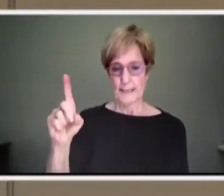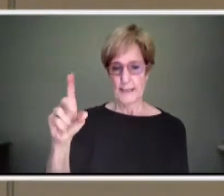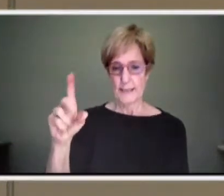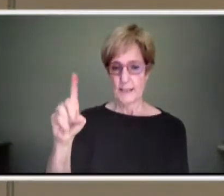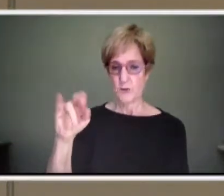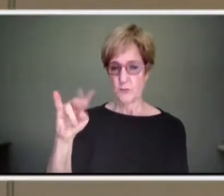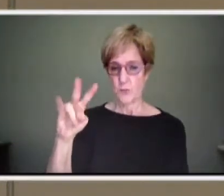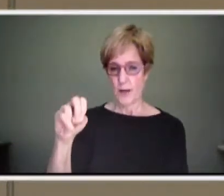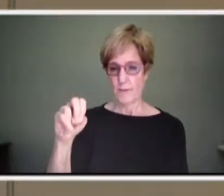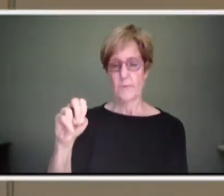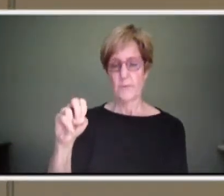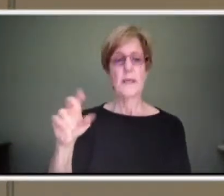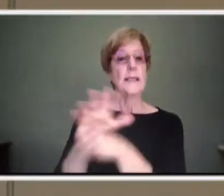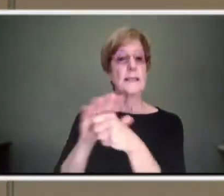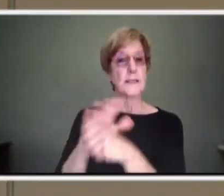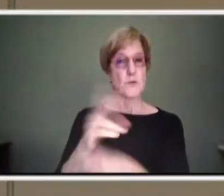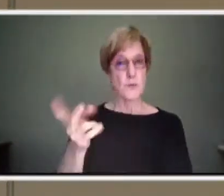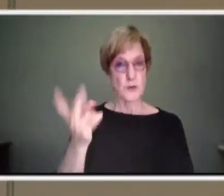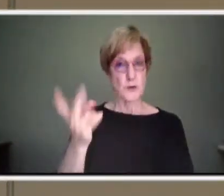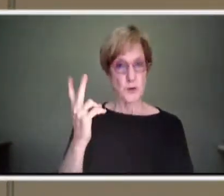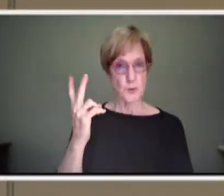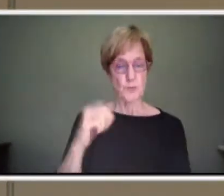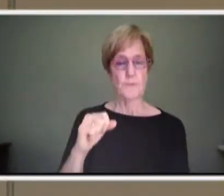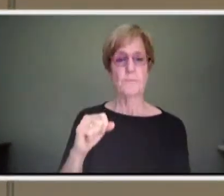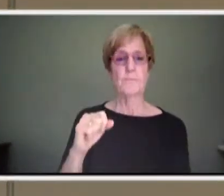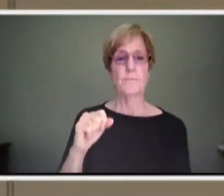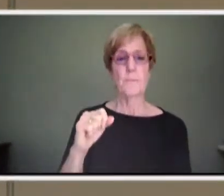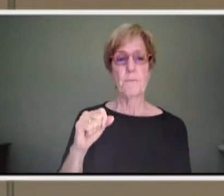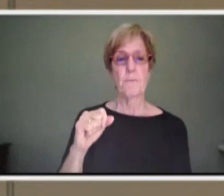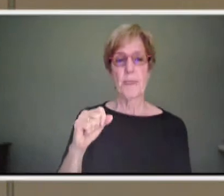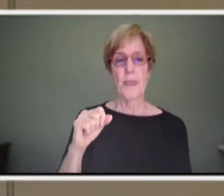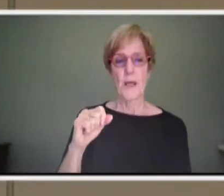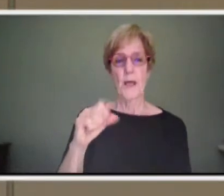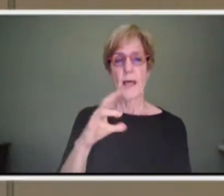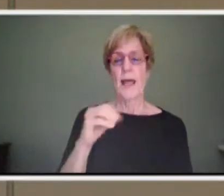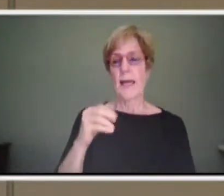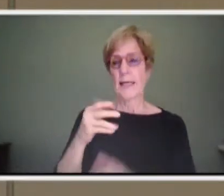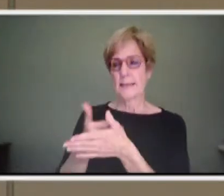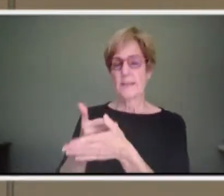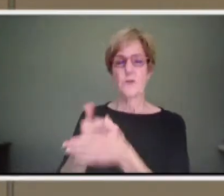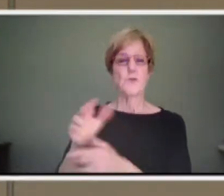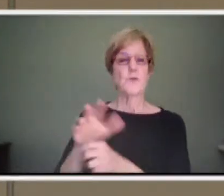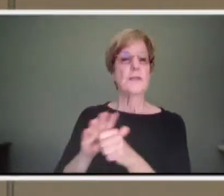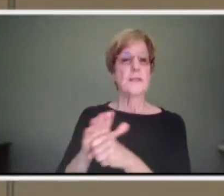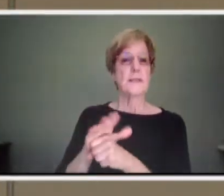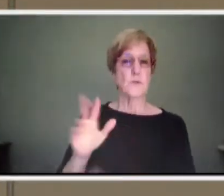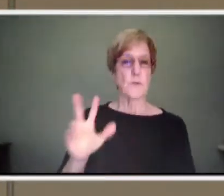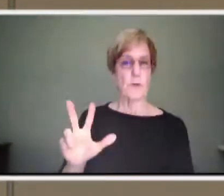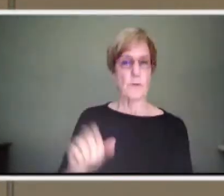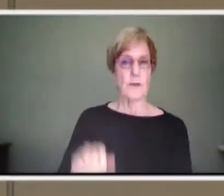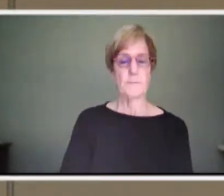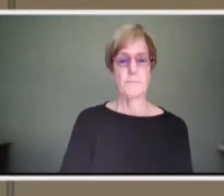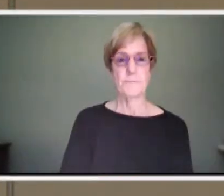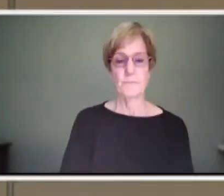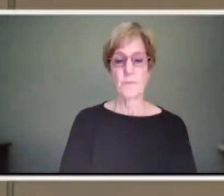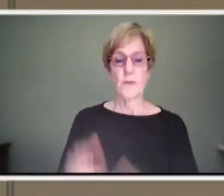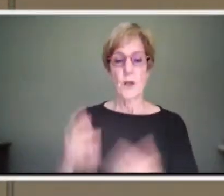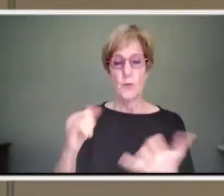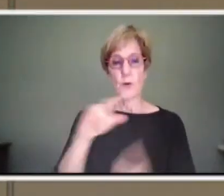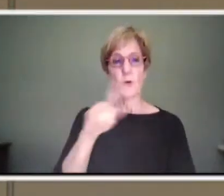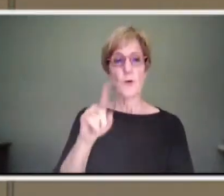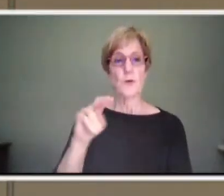Commission District 2, Ms. Leake's district, and closest to City Council District 3, Ms. Watlington's district. The current zoning is